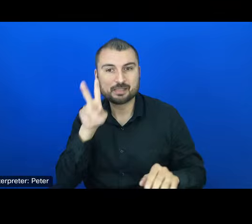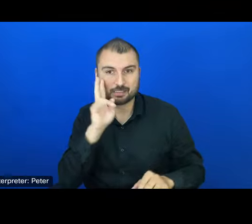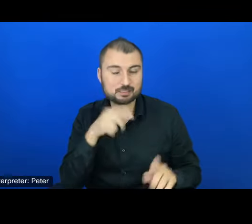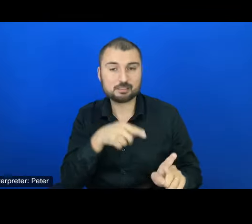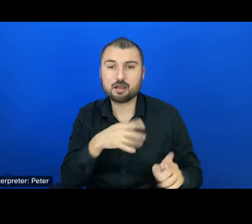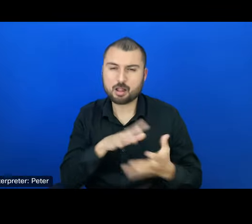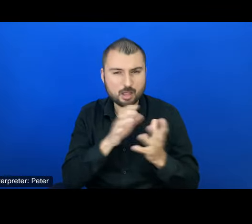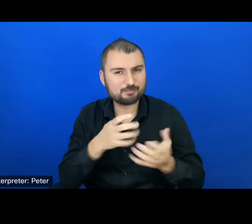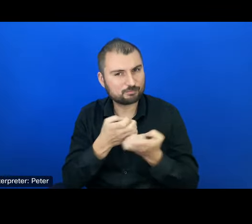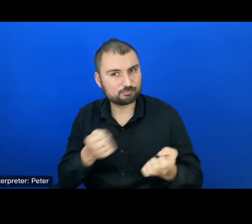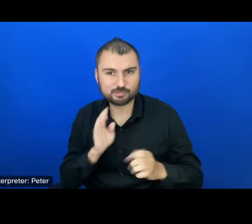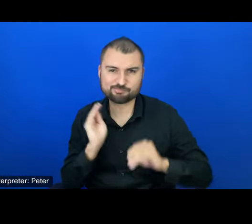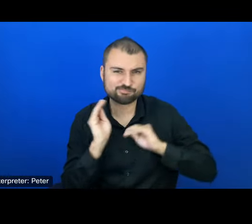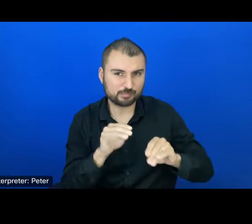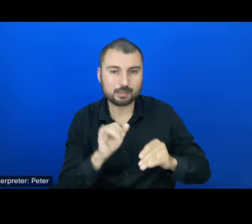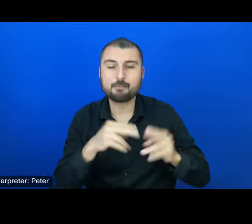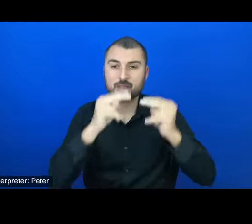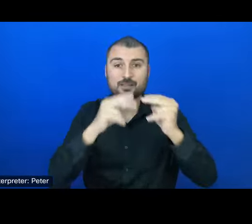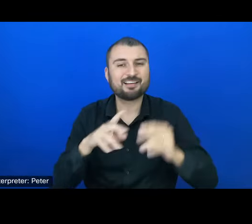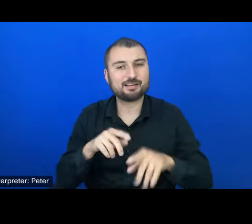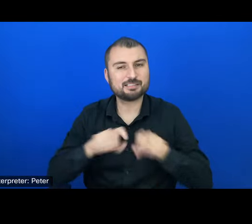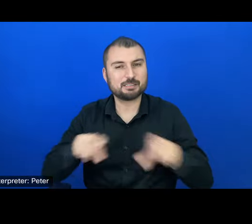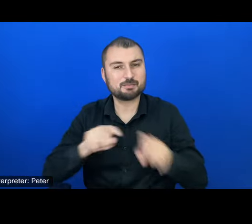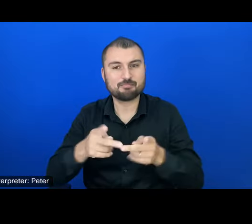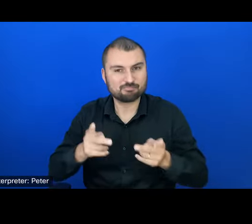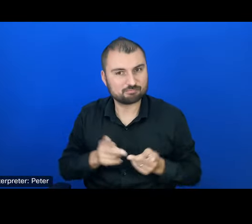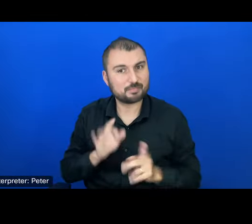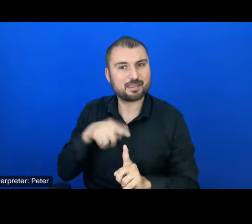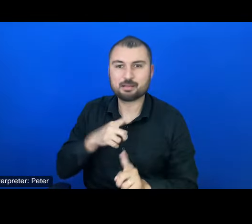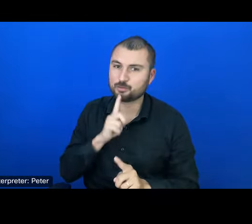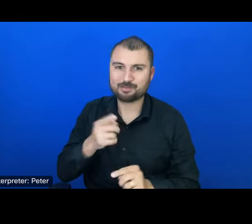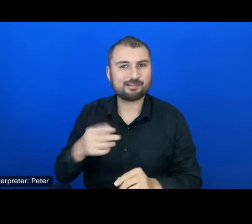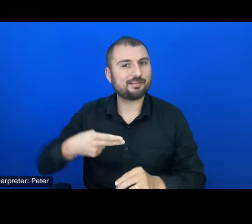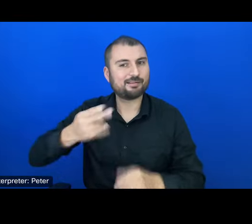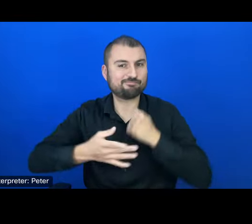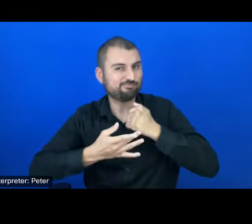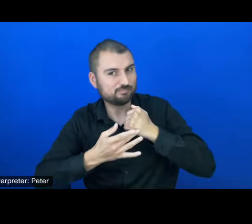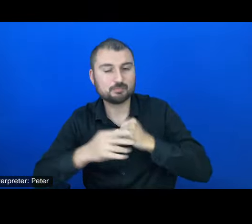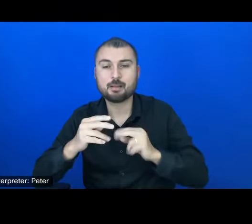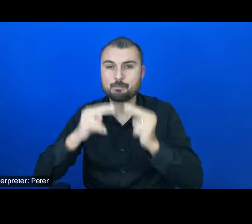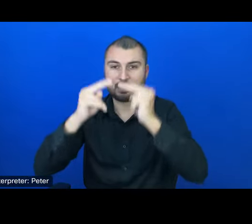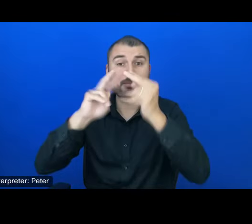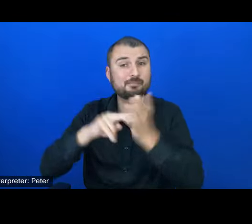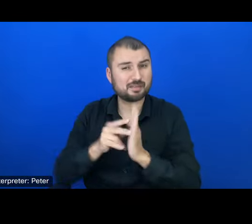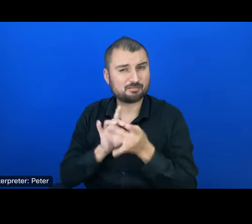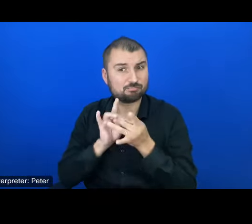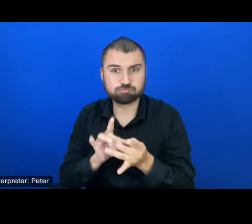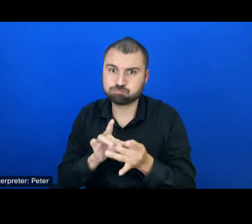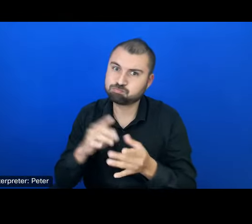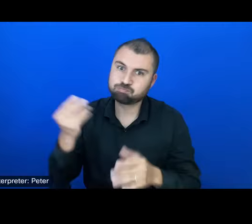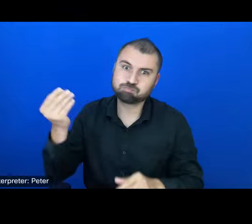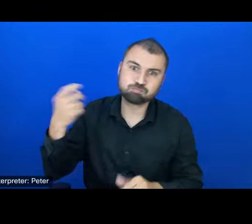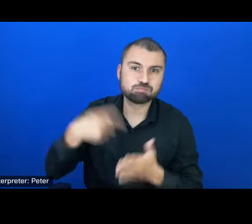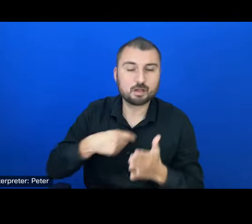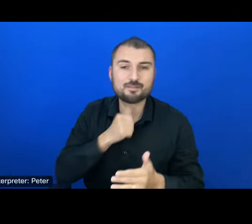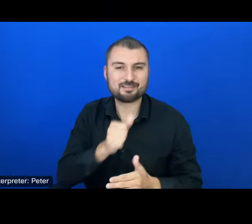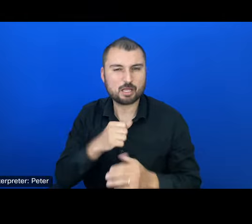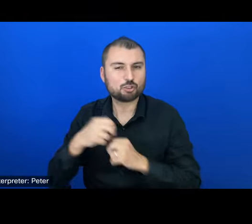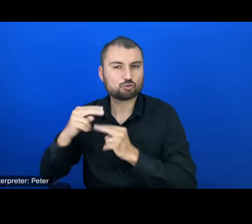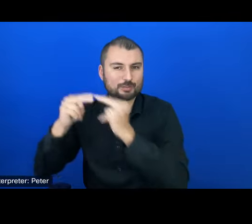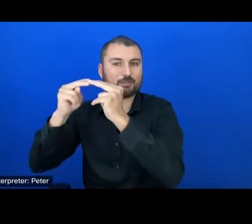go inside that building. A dispatch center is a highly technical facility, so there is a significant cost that will be associated with non-construction